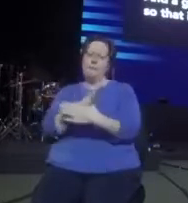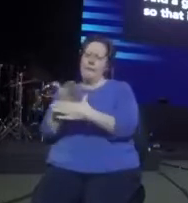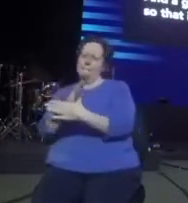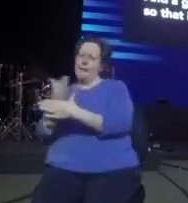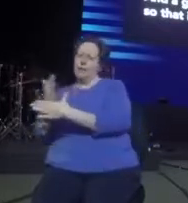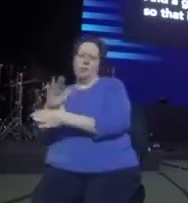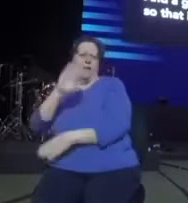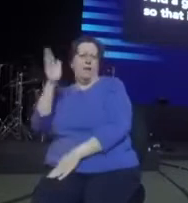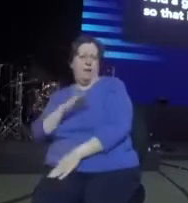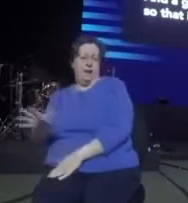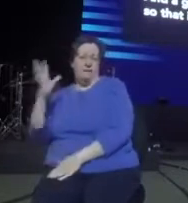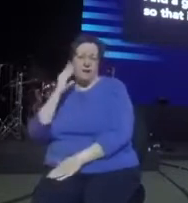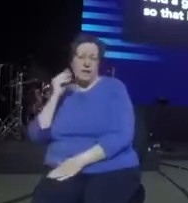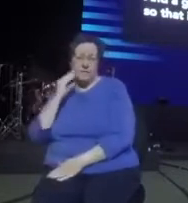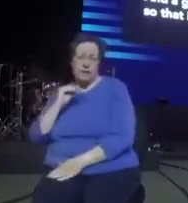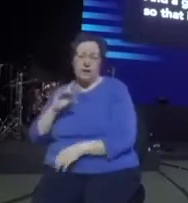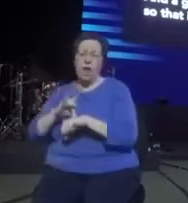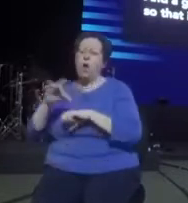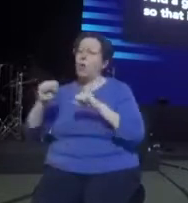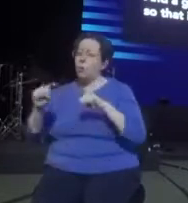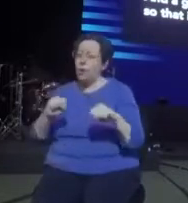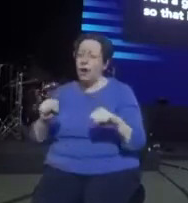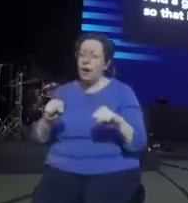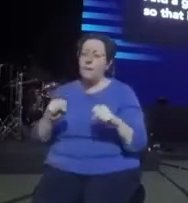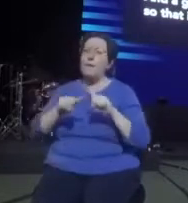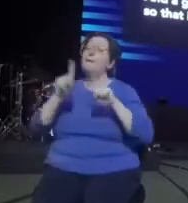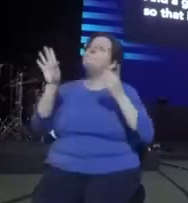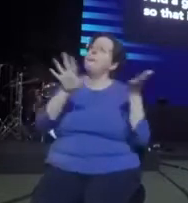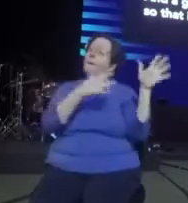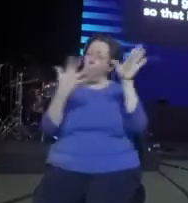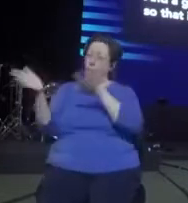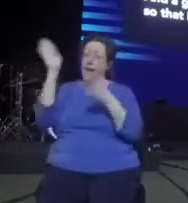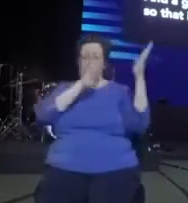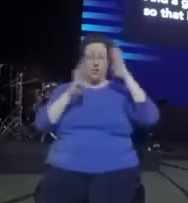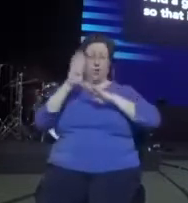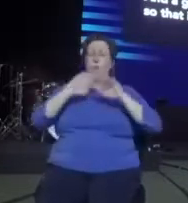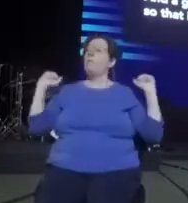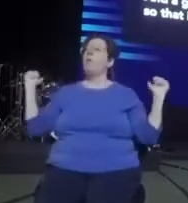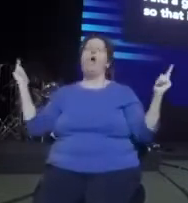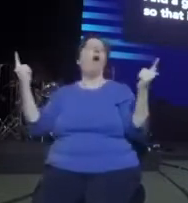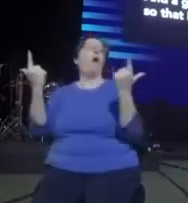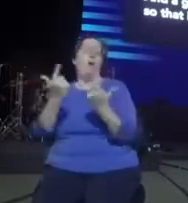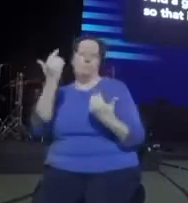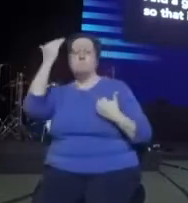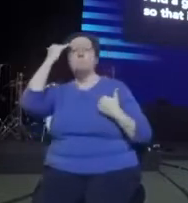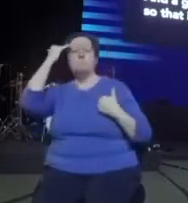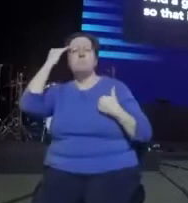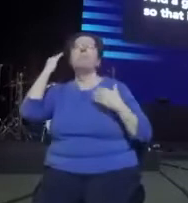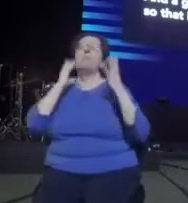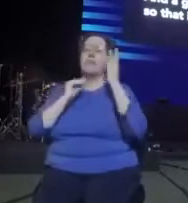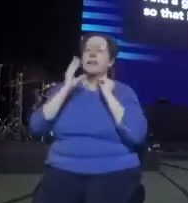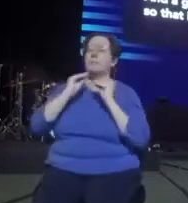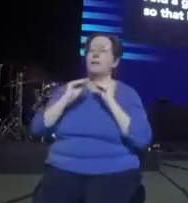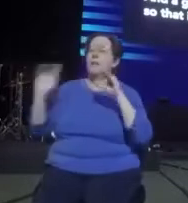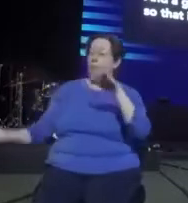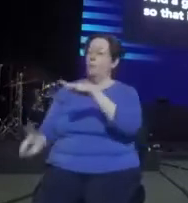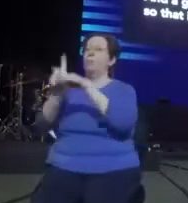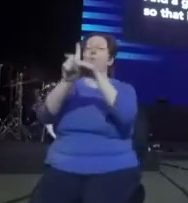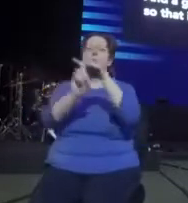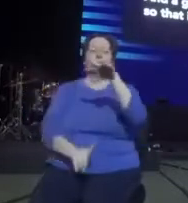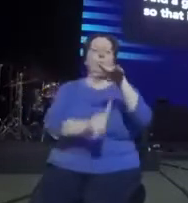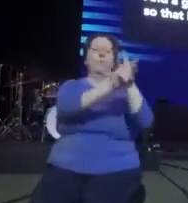experienced an earthquake. But a windstorm, everybody's experienced, and they come and then they